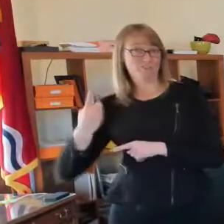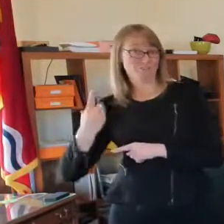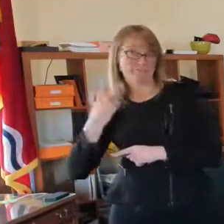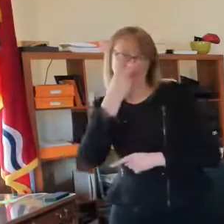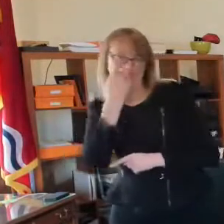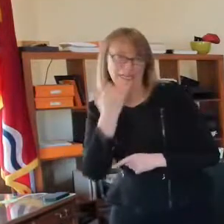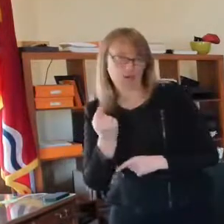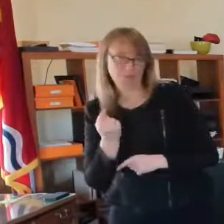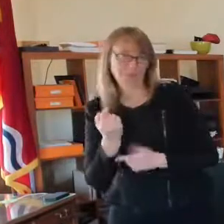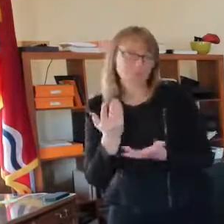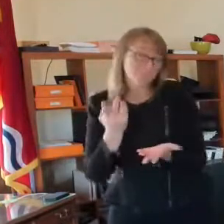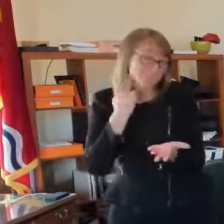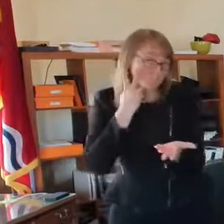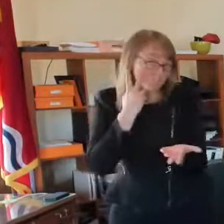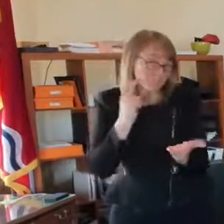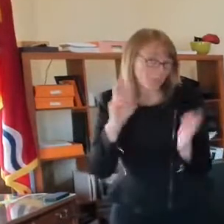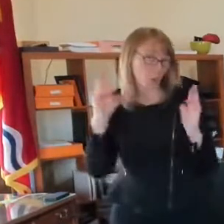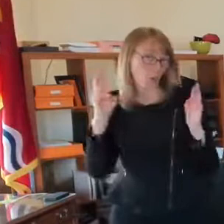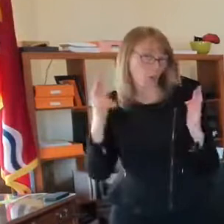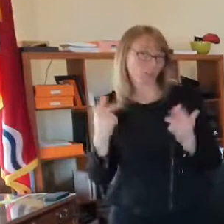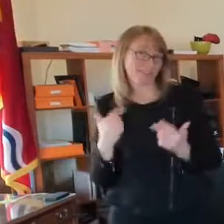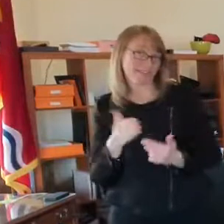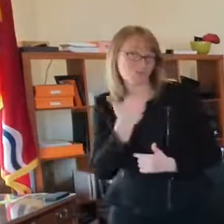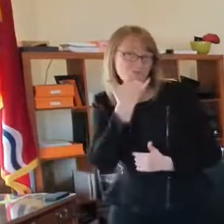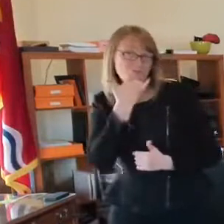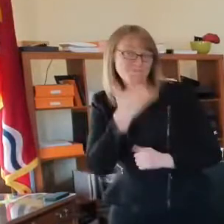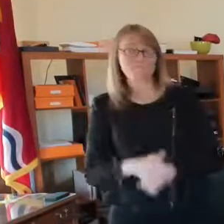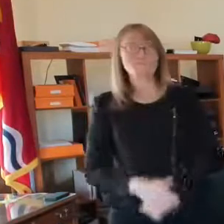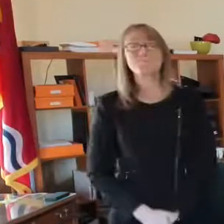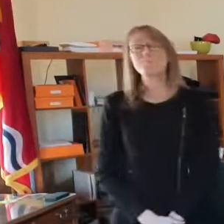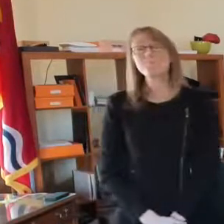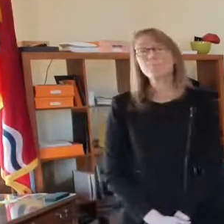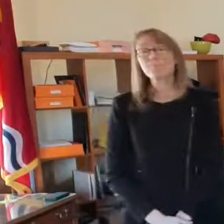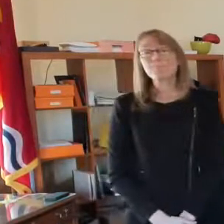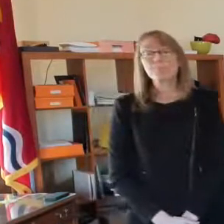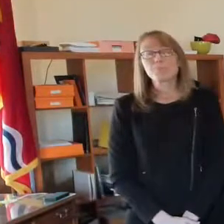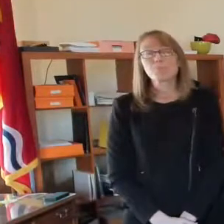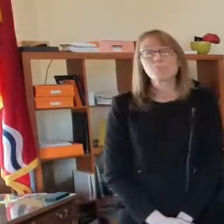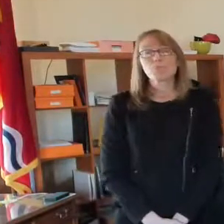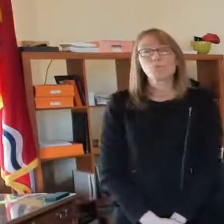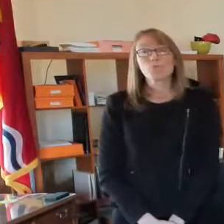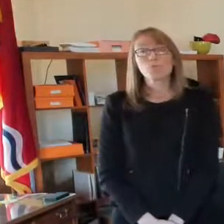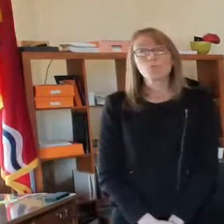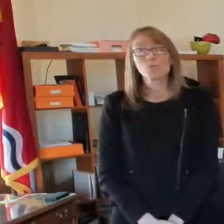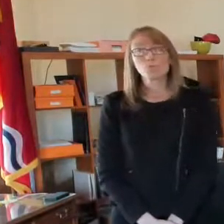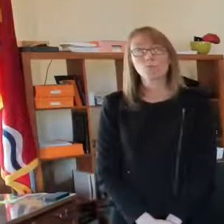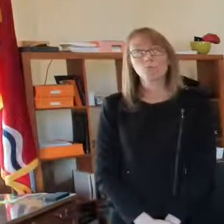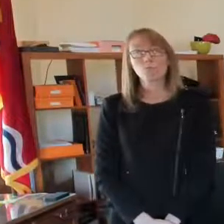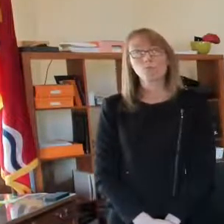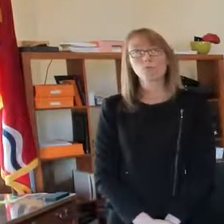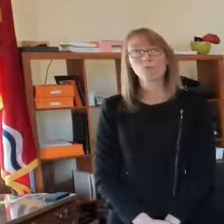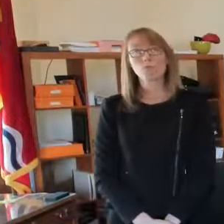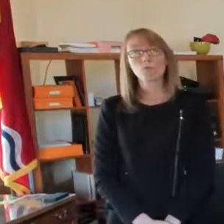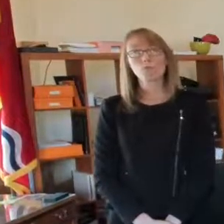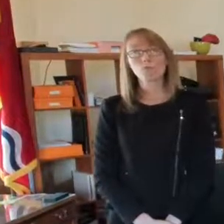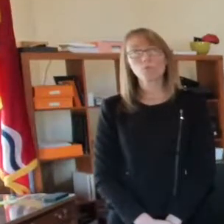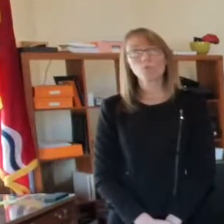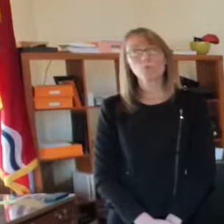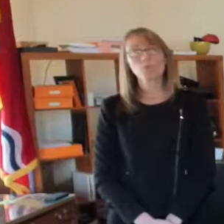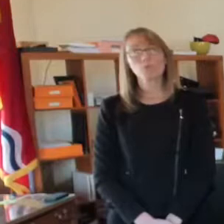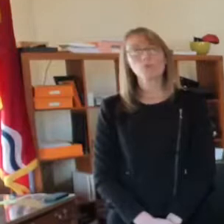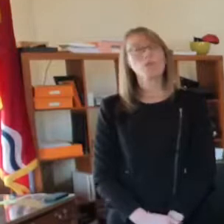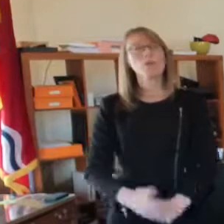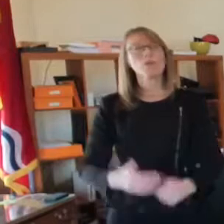plan, or what happens when we reach a point, if we reach a point when our hospitals technically become full or cannot